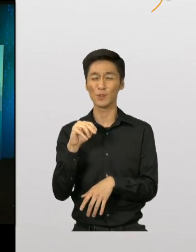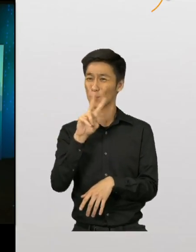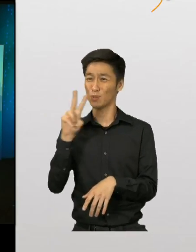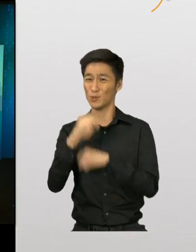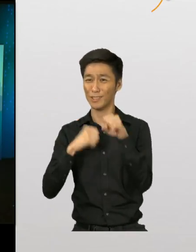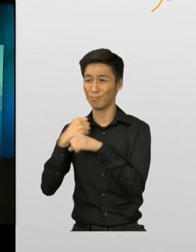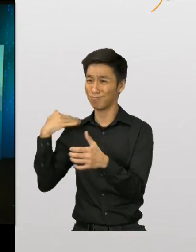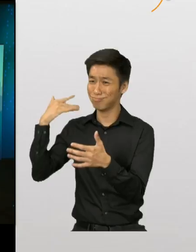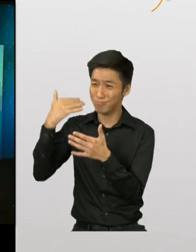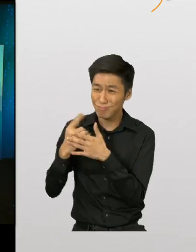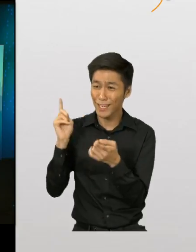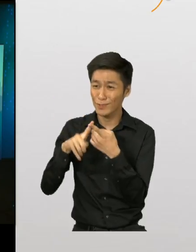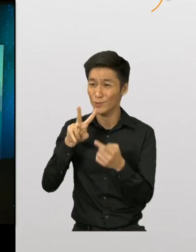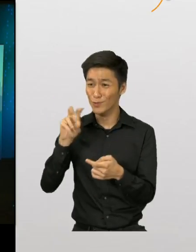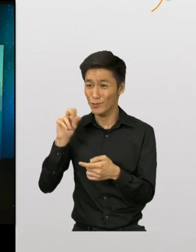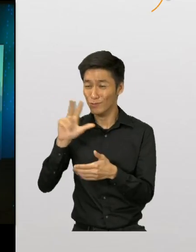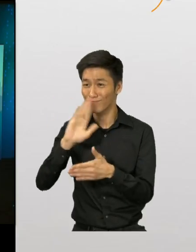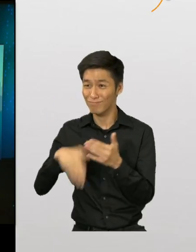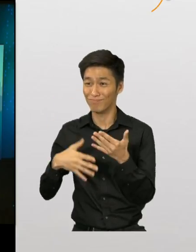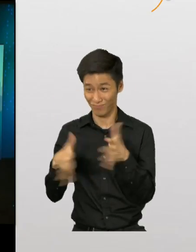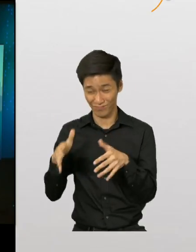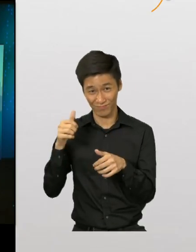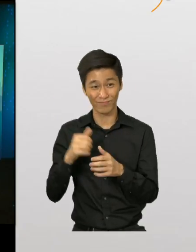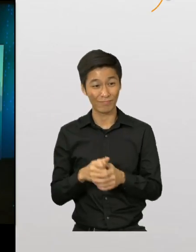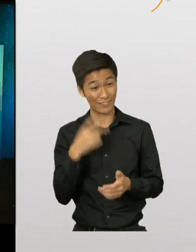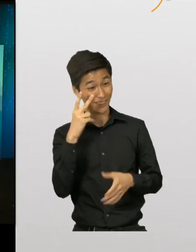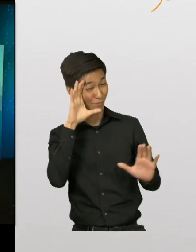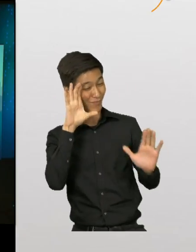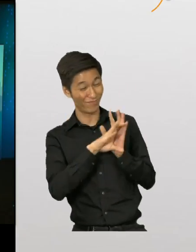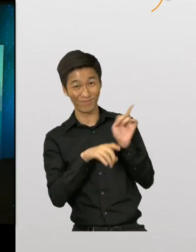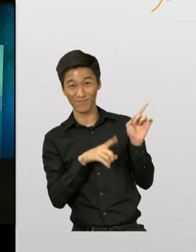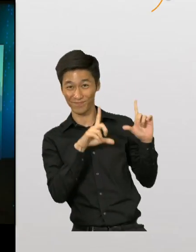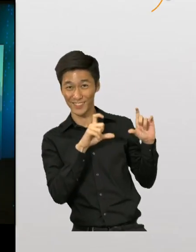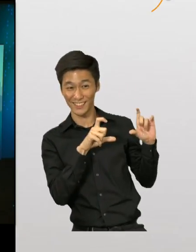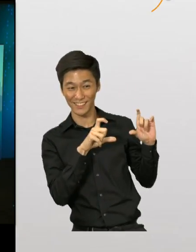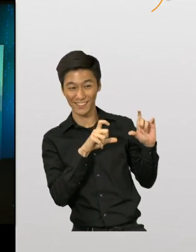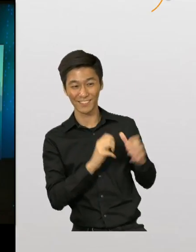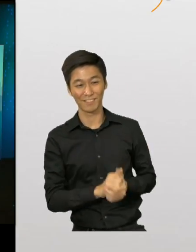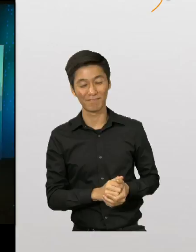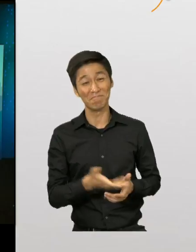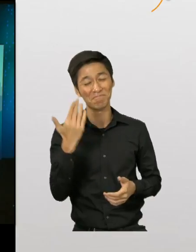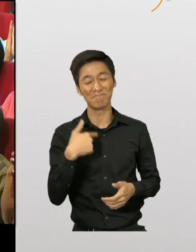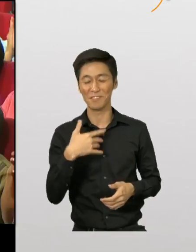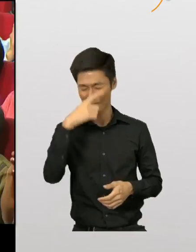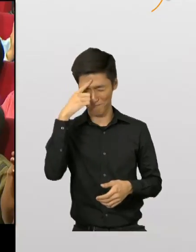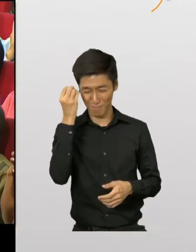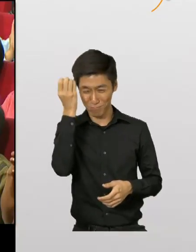2003. That's when this picture was taken, which is why I look with more black hair.